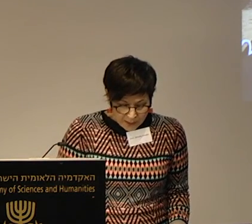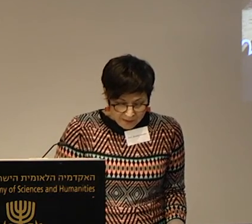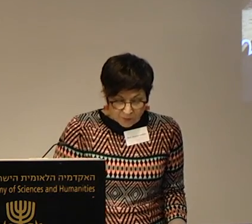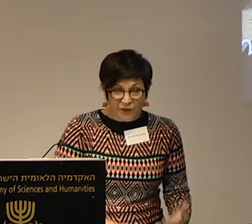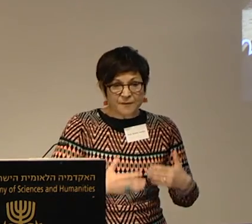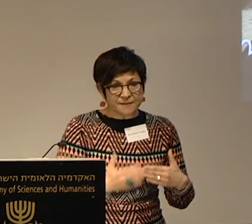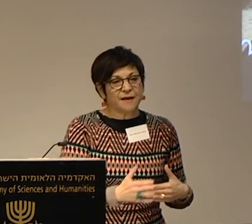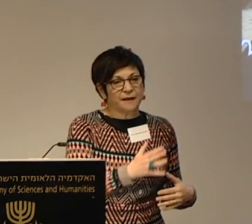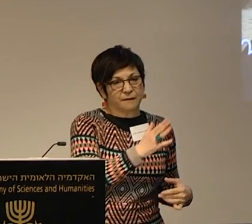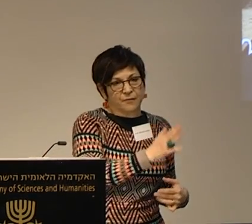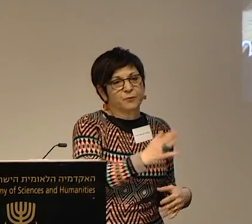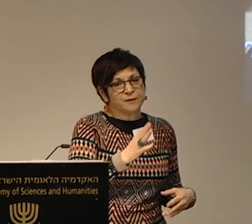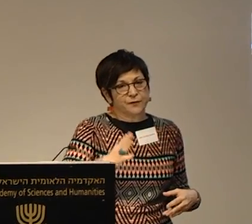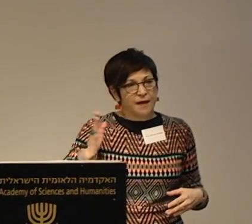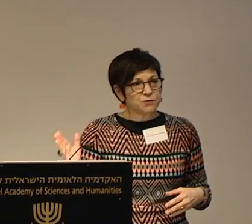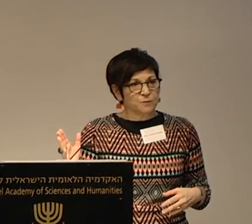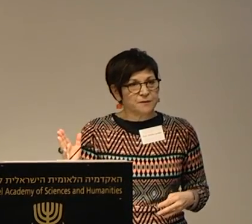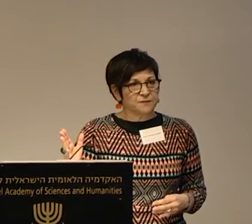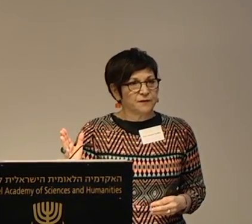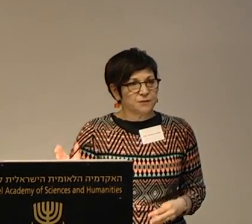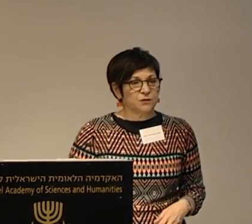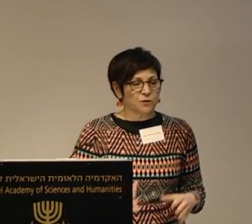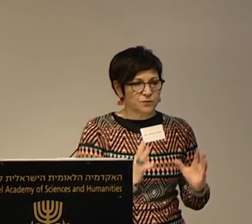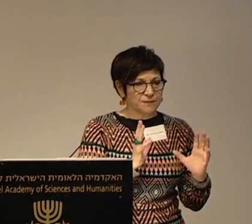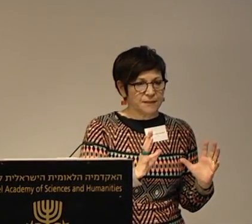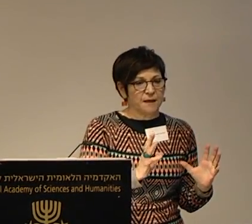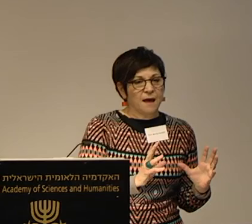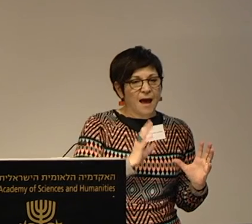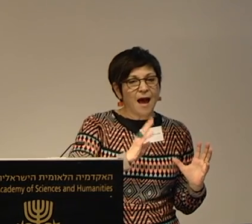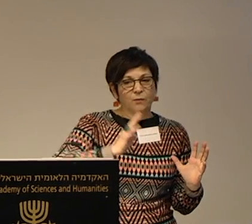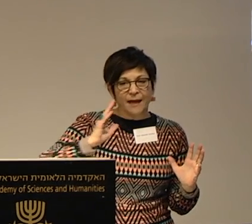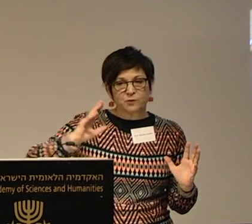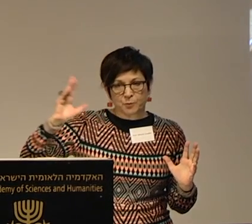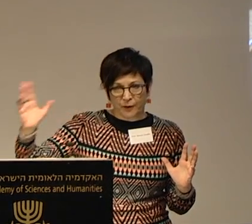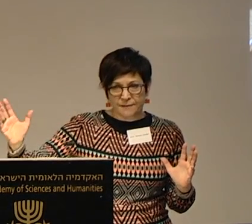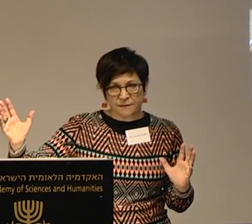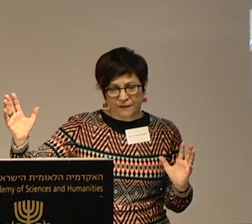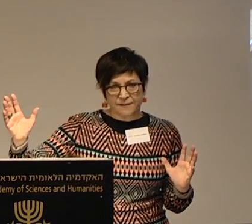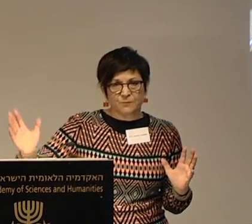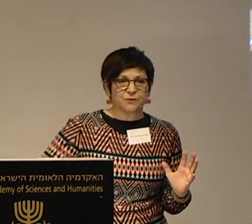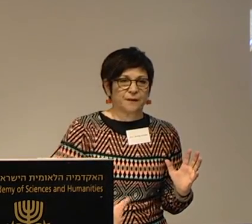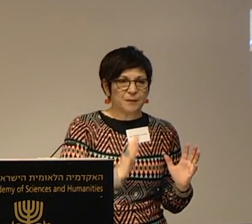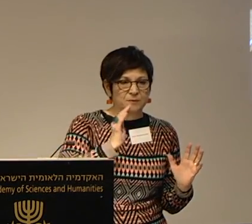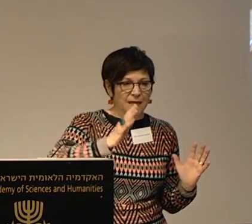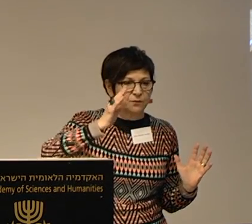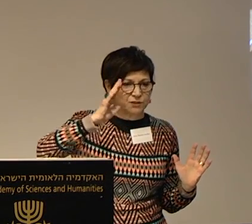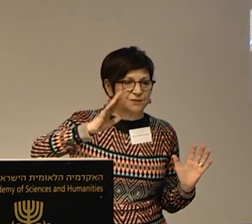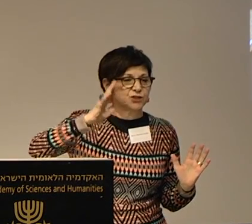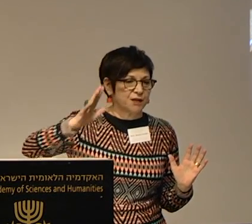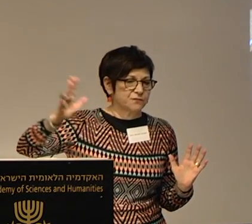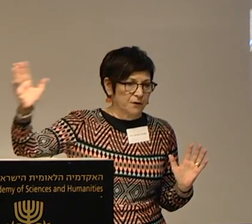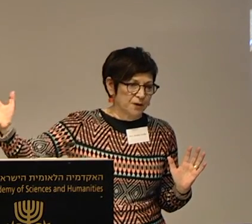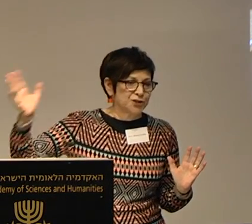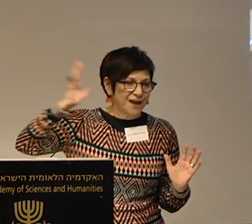we've been studying three different age groups in this village in order to see how language progresses on the assumption that people's language